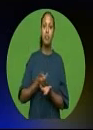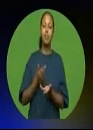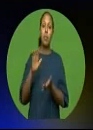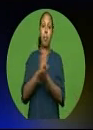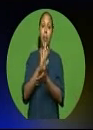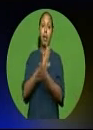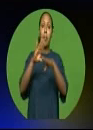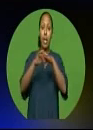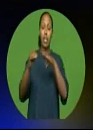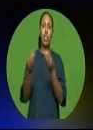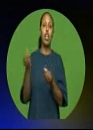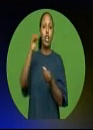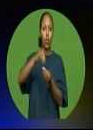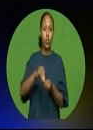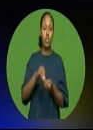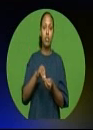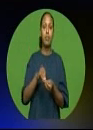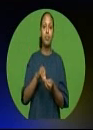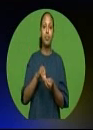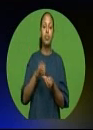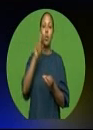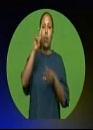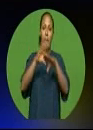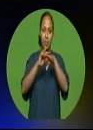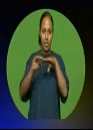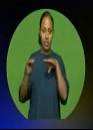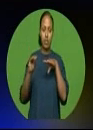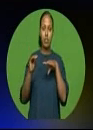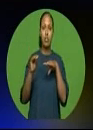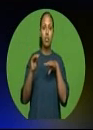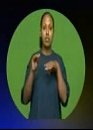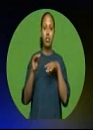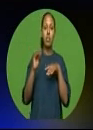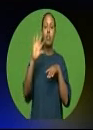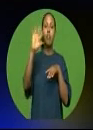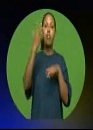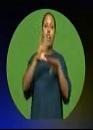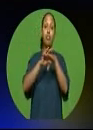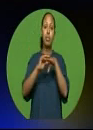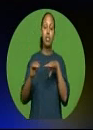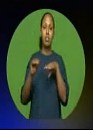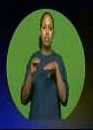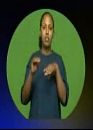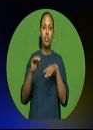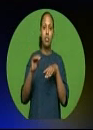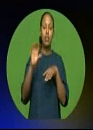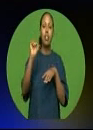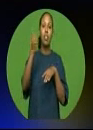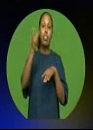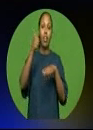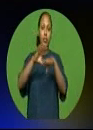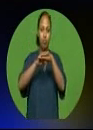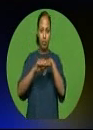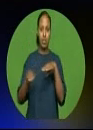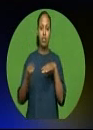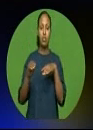Paper money includes 1 birr, 5 birr, 10